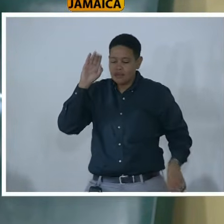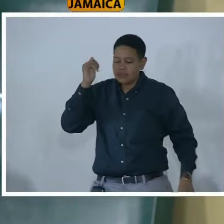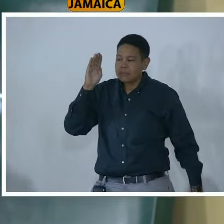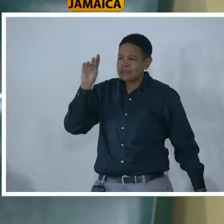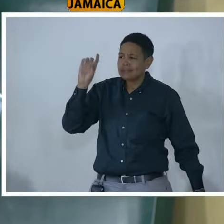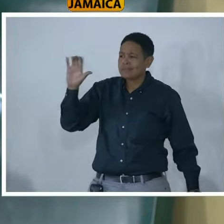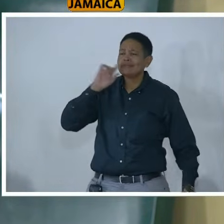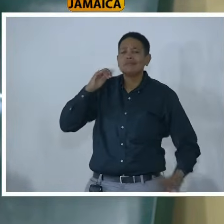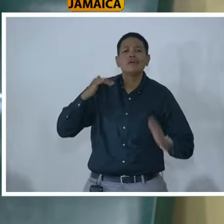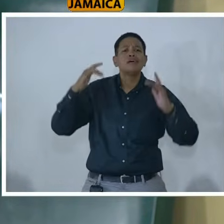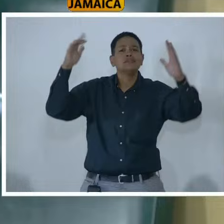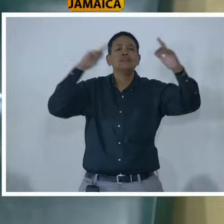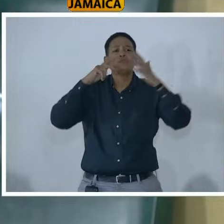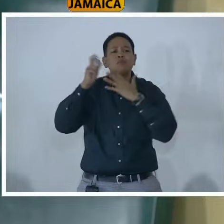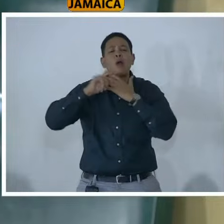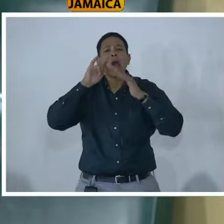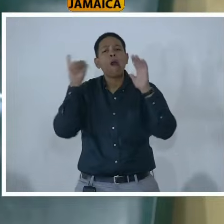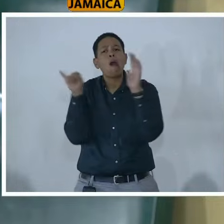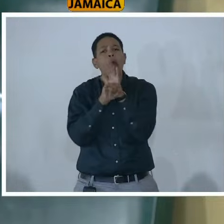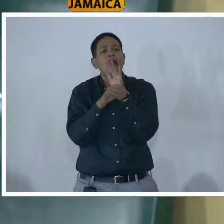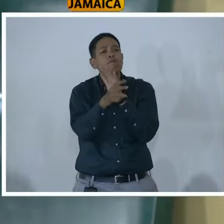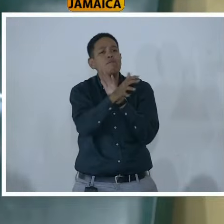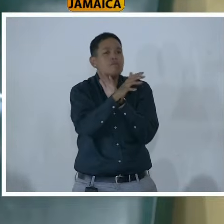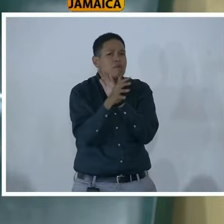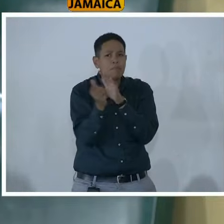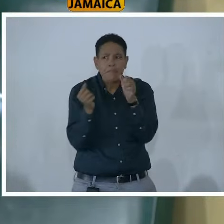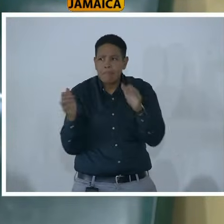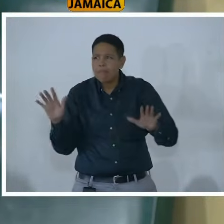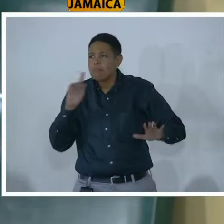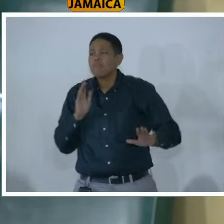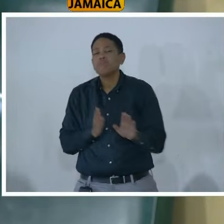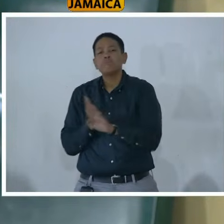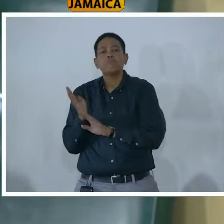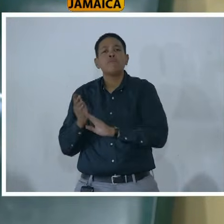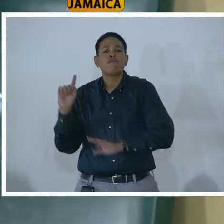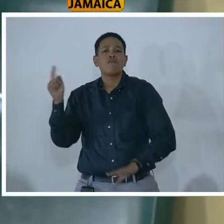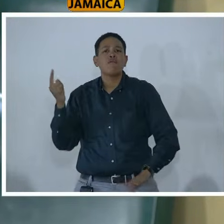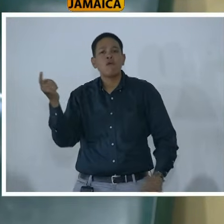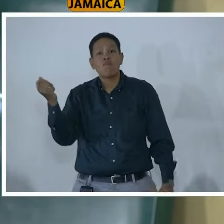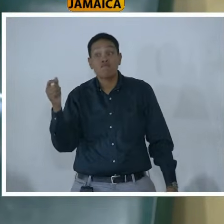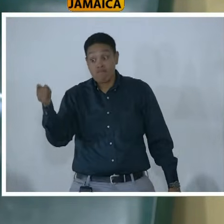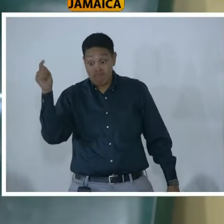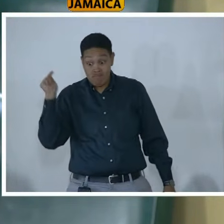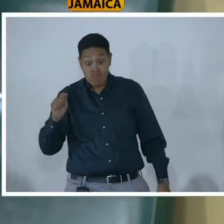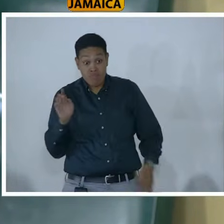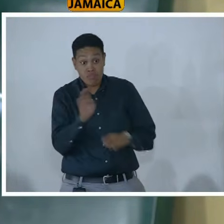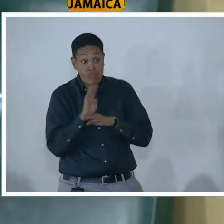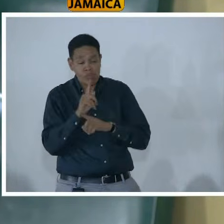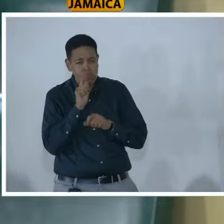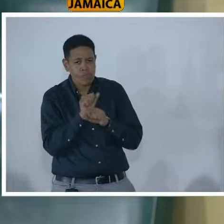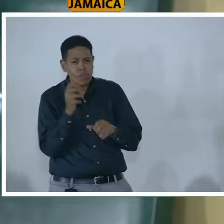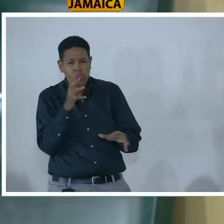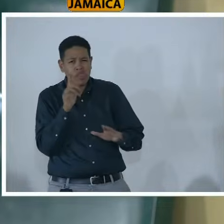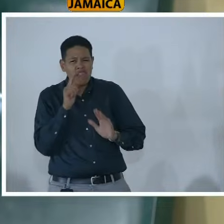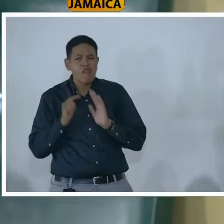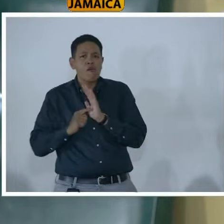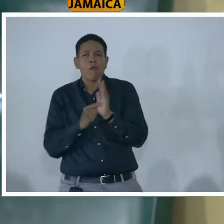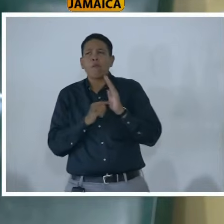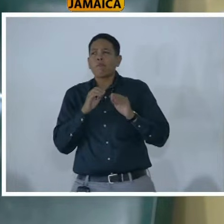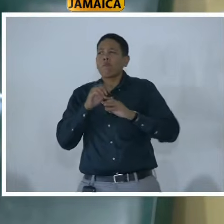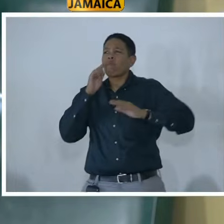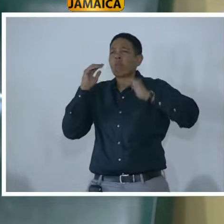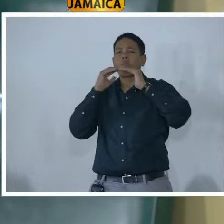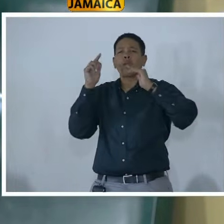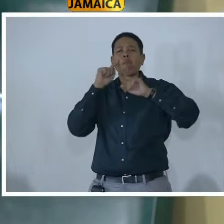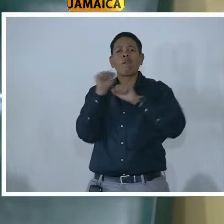Accelerator program has been identified as primary candidates. These businesses have already demonstrated a level